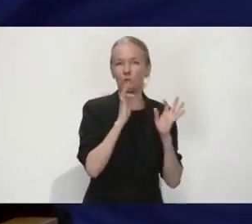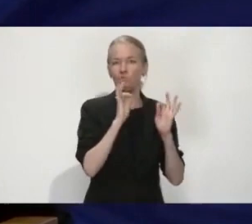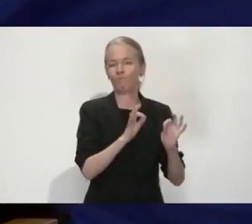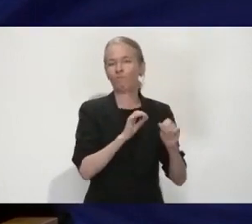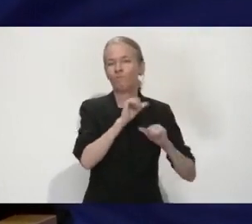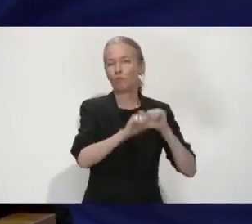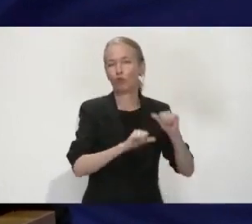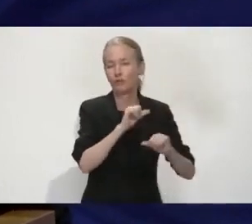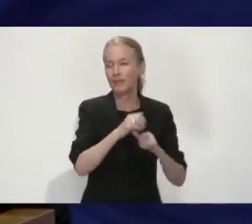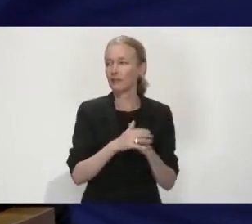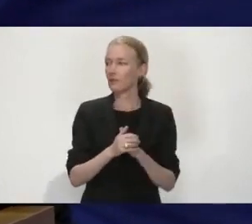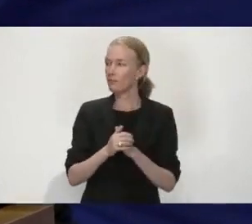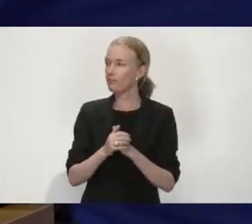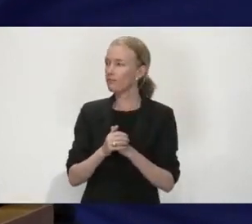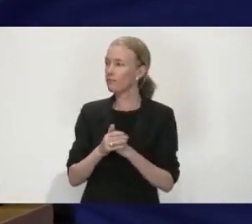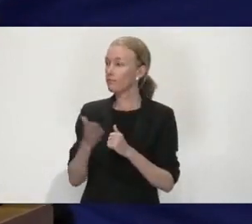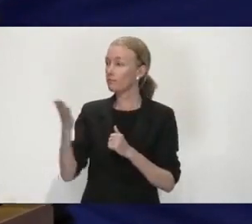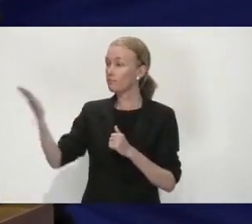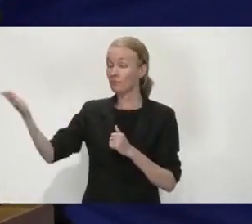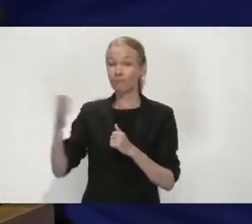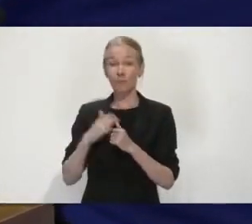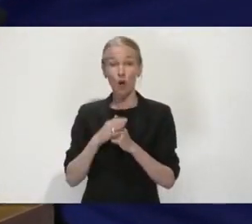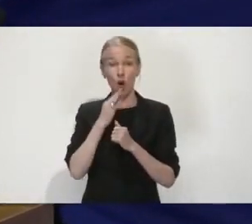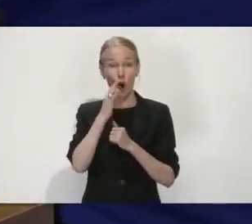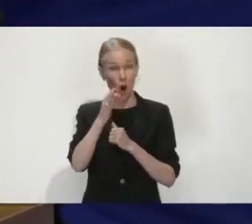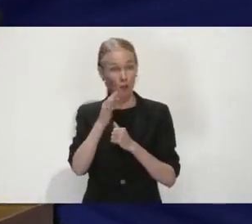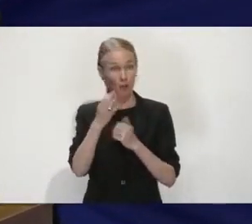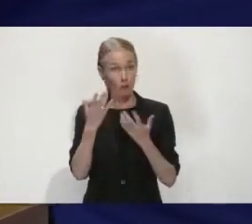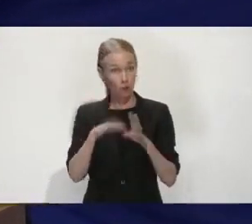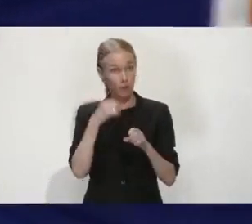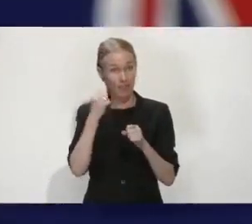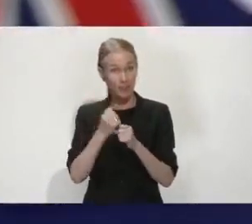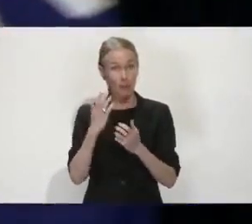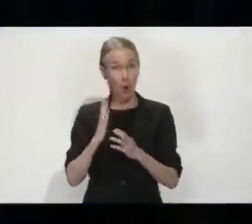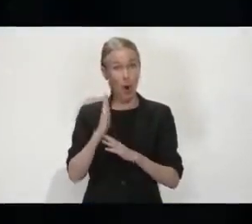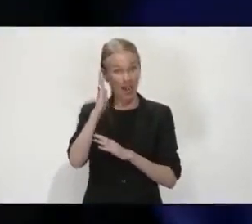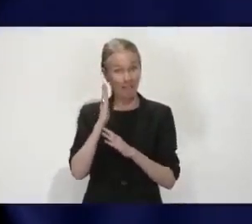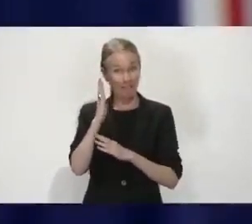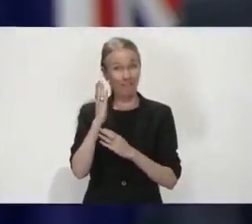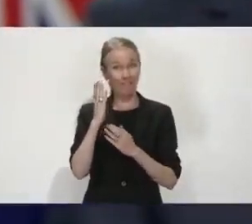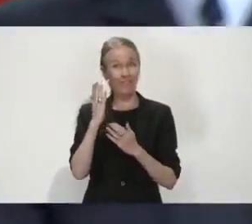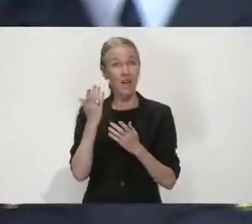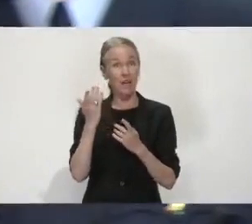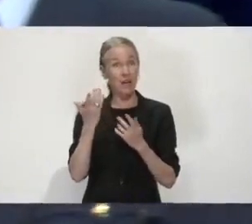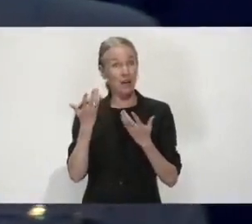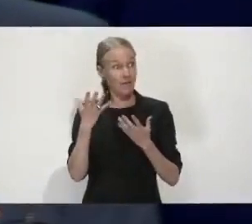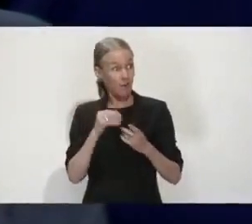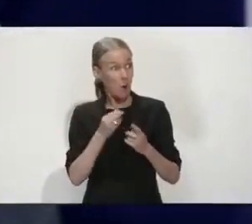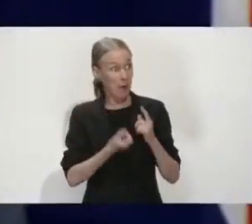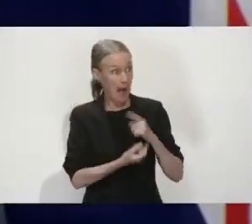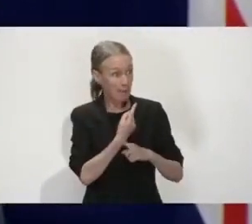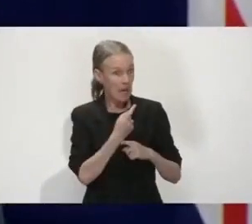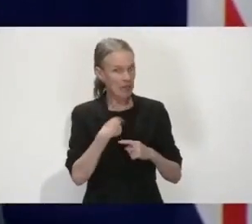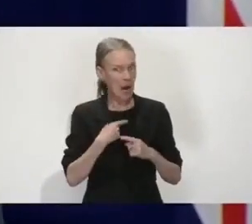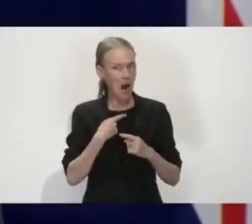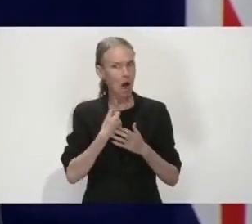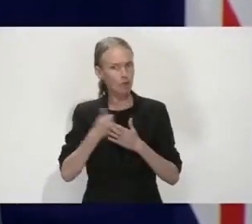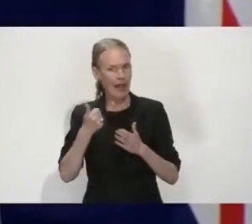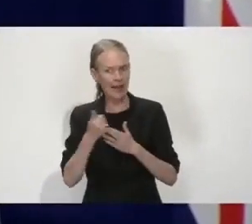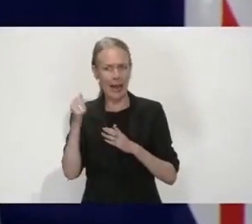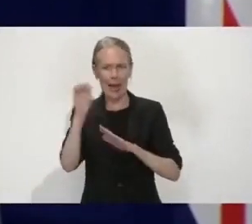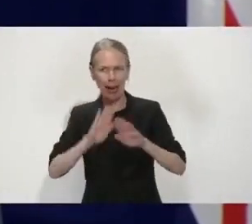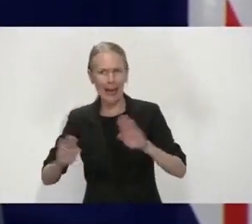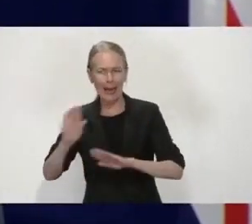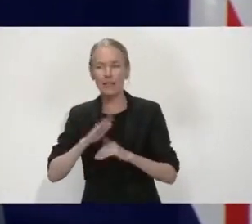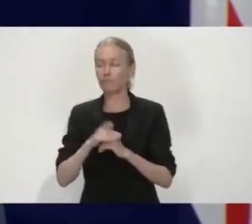regular cleaning of lifts, for example? So lifts, essentially it was let's make sure that hand sanitiser as an absolute key